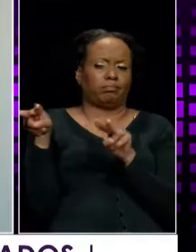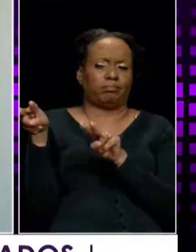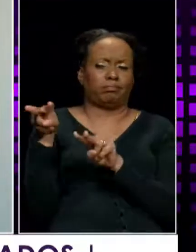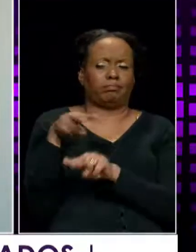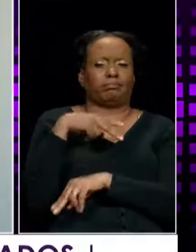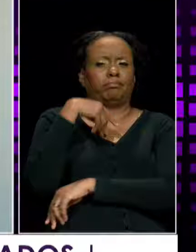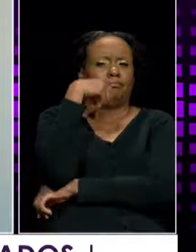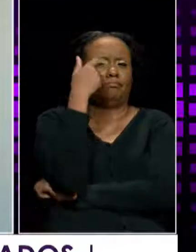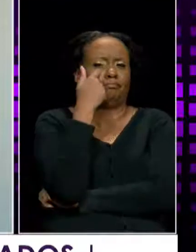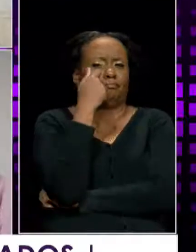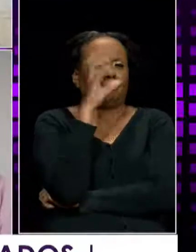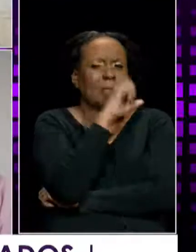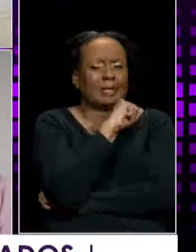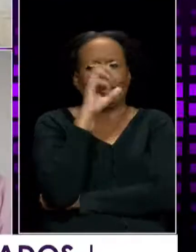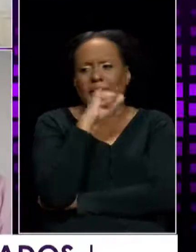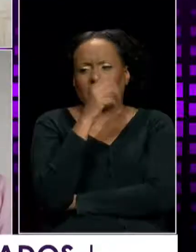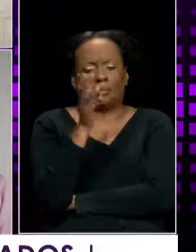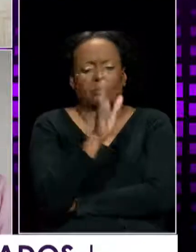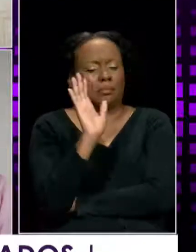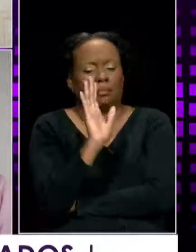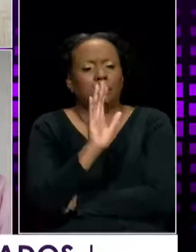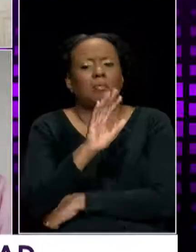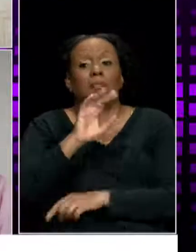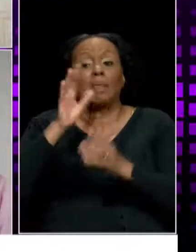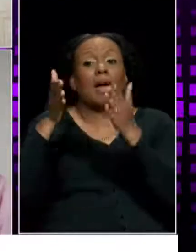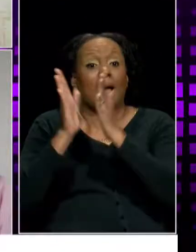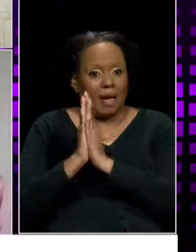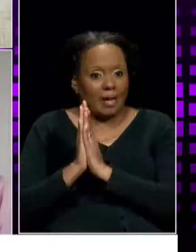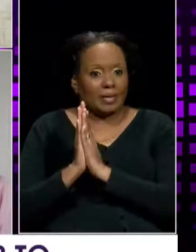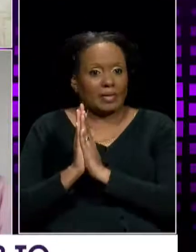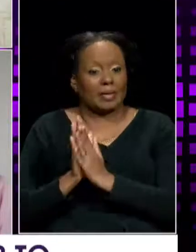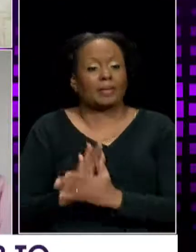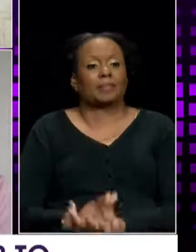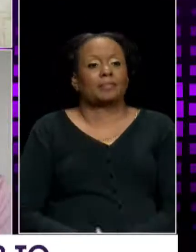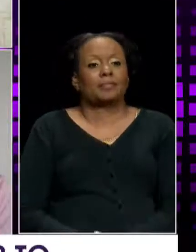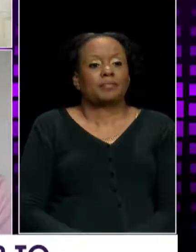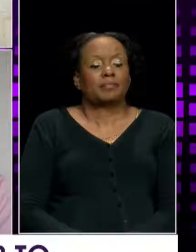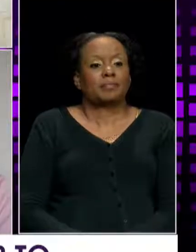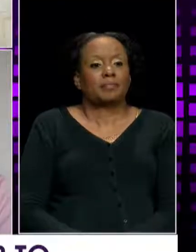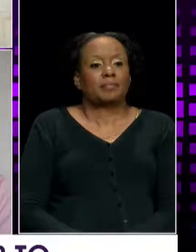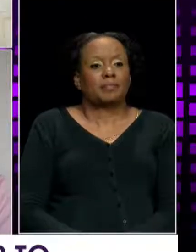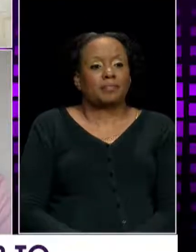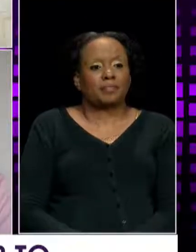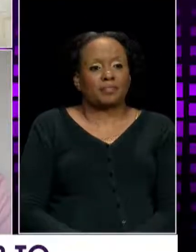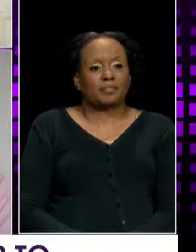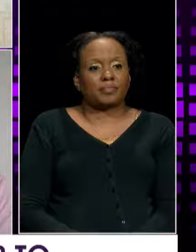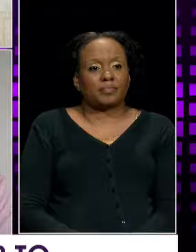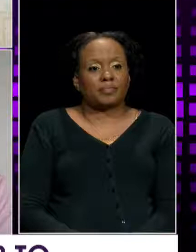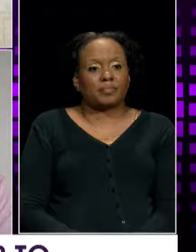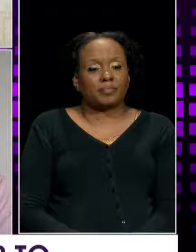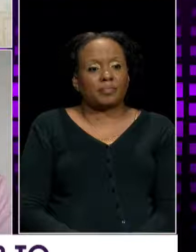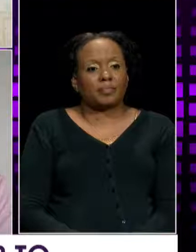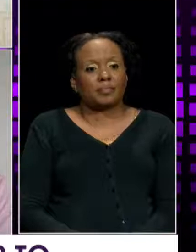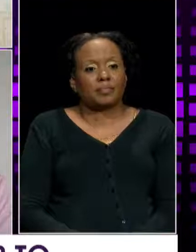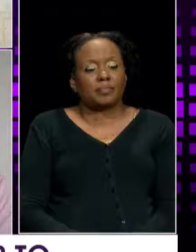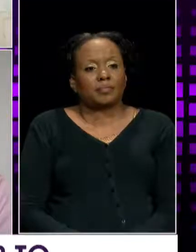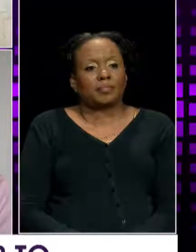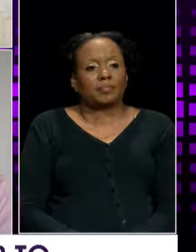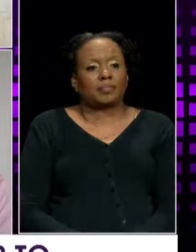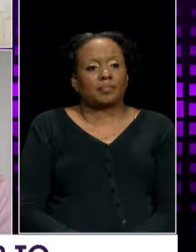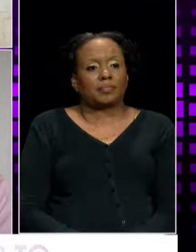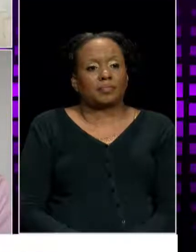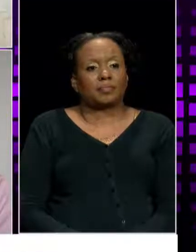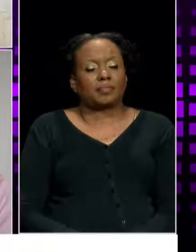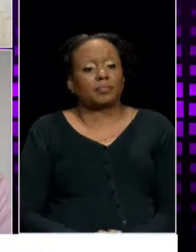their intentions are. Thank you. And just as a reminder, we do have at the Ministry of Youth as well a